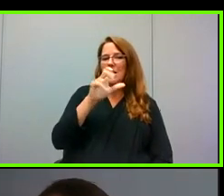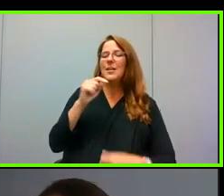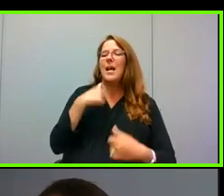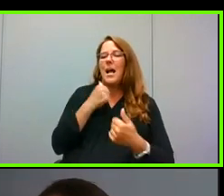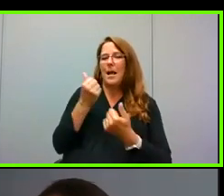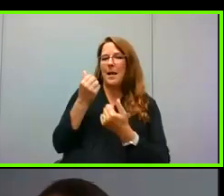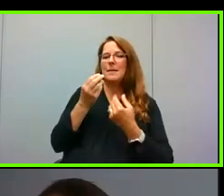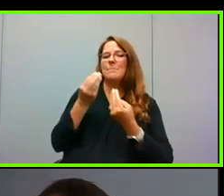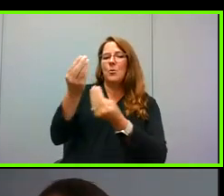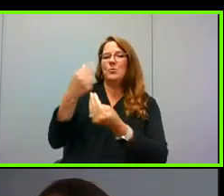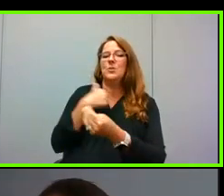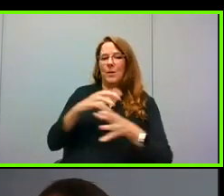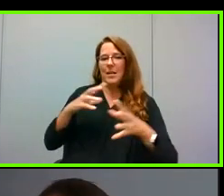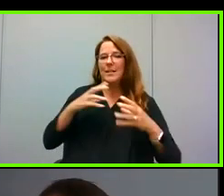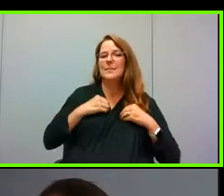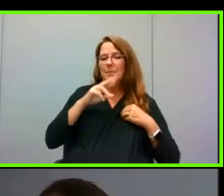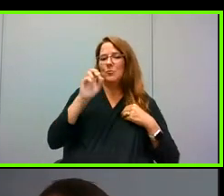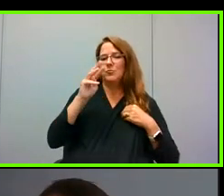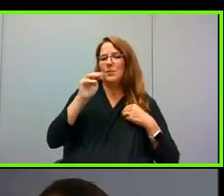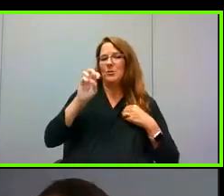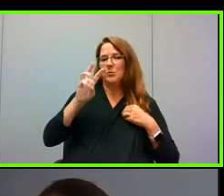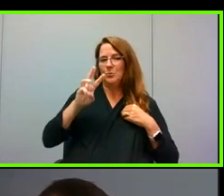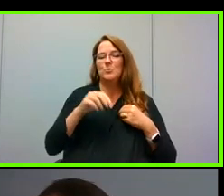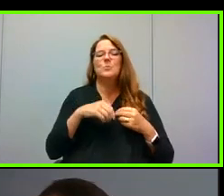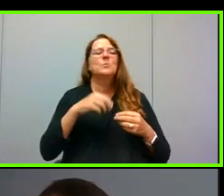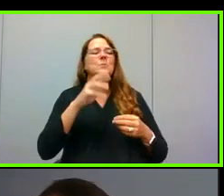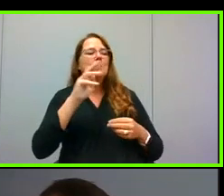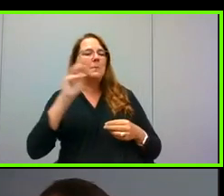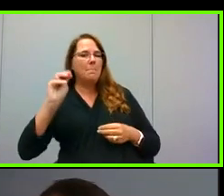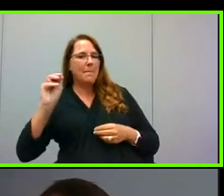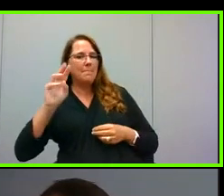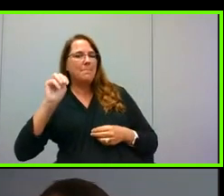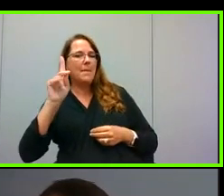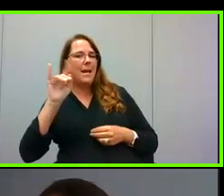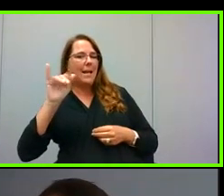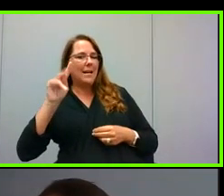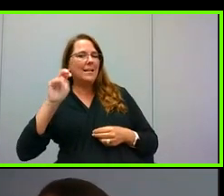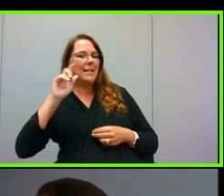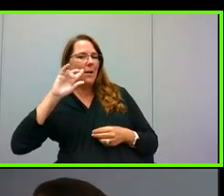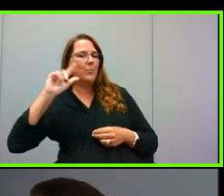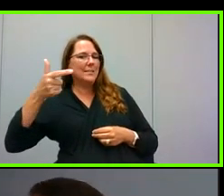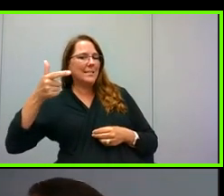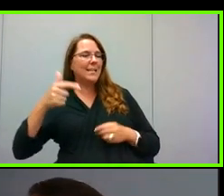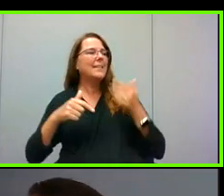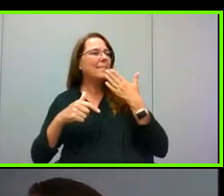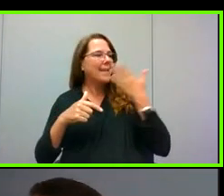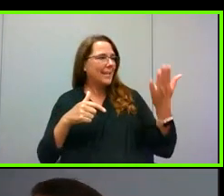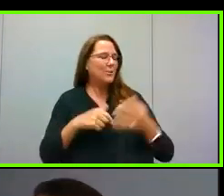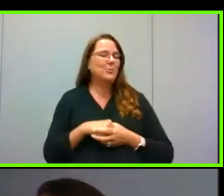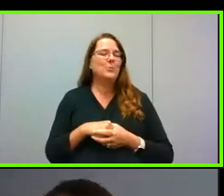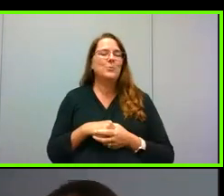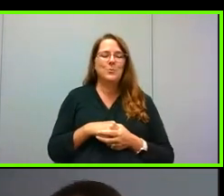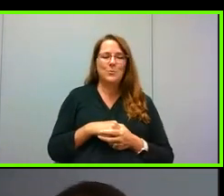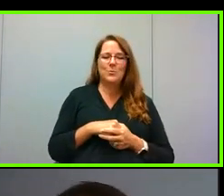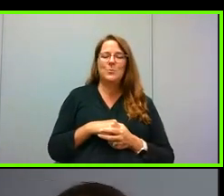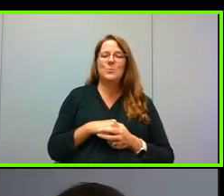So to renew, got it. This is Madeline Nunley. I'll second the motion. Thank you.